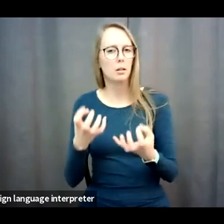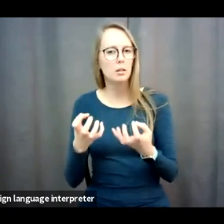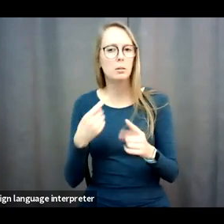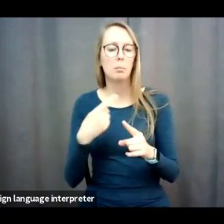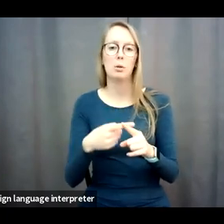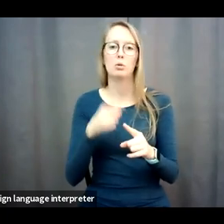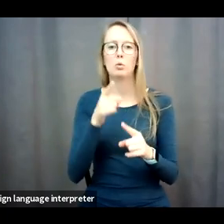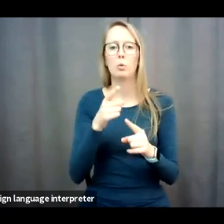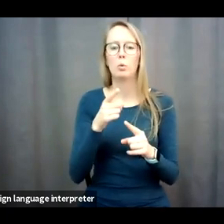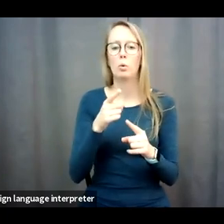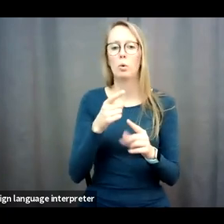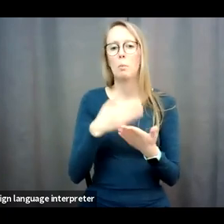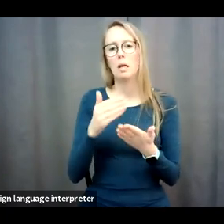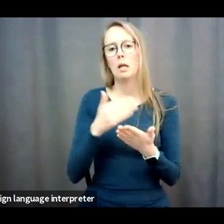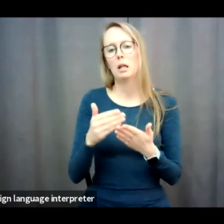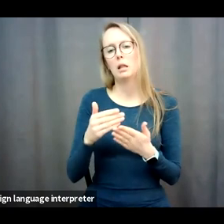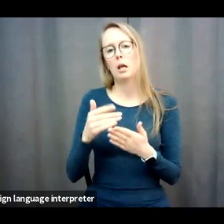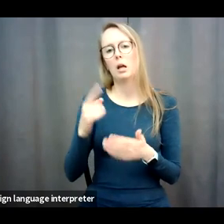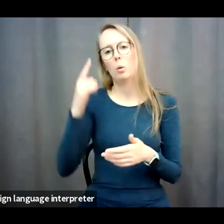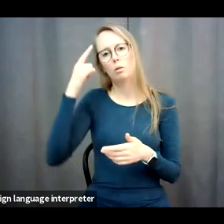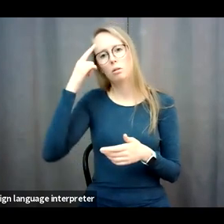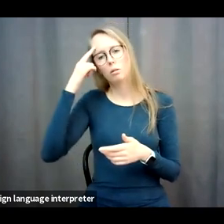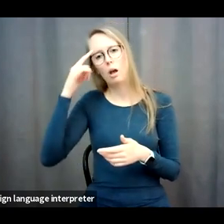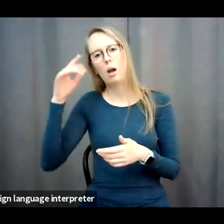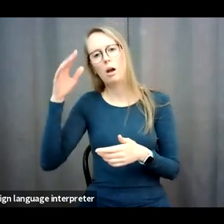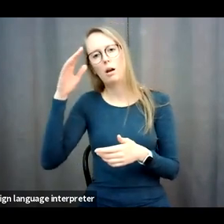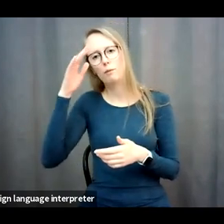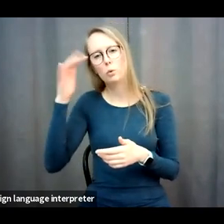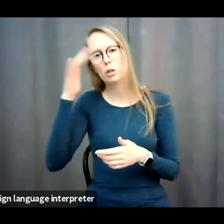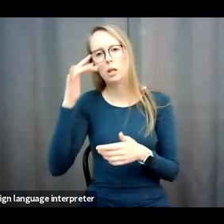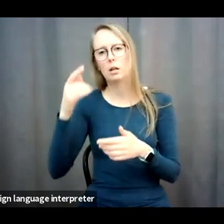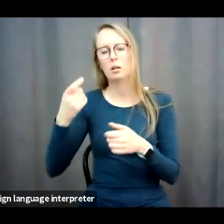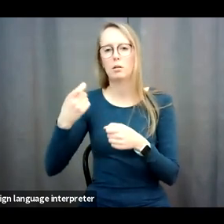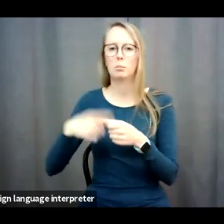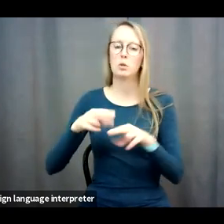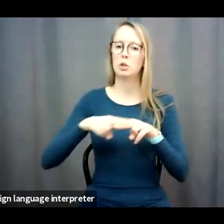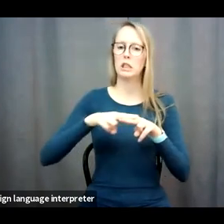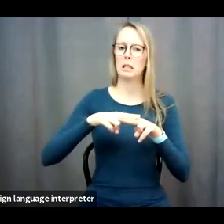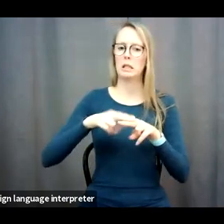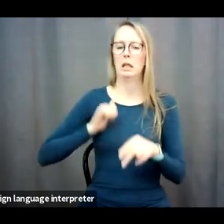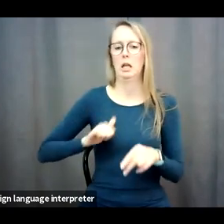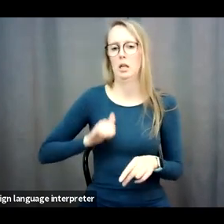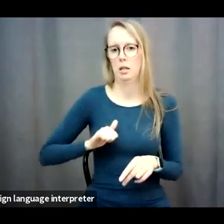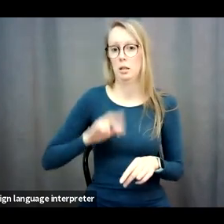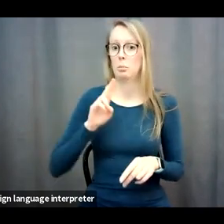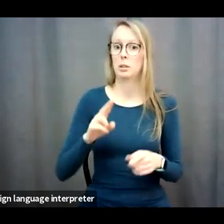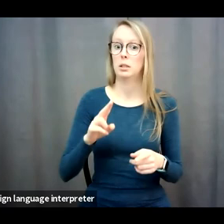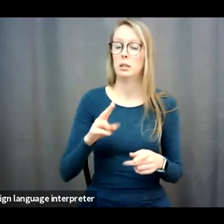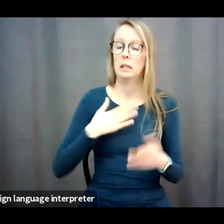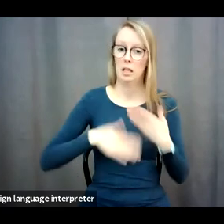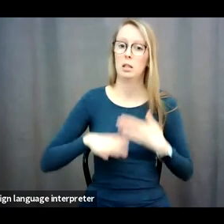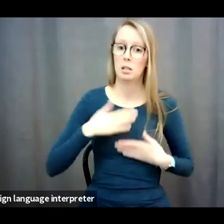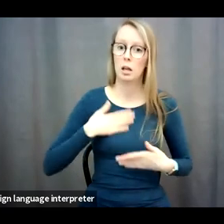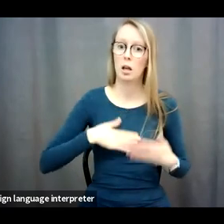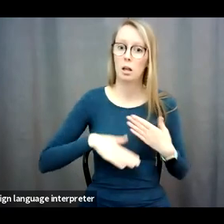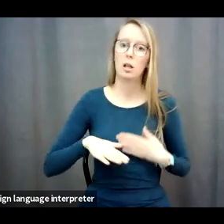with us some thoughts around sensorial accessibility. So absolutely fascinating, and a lot